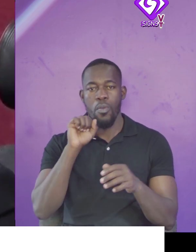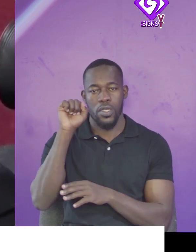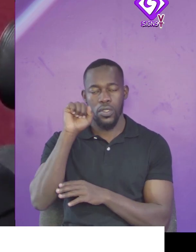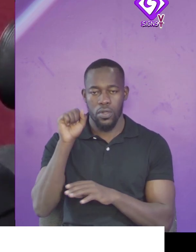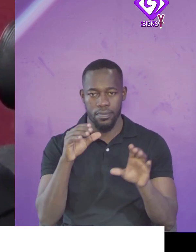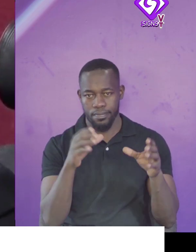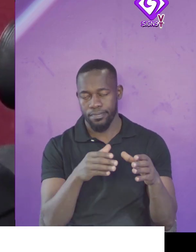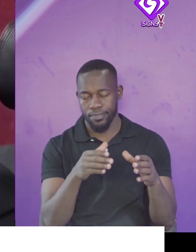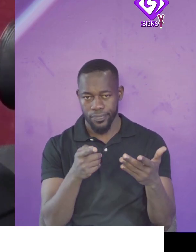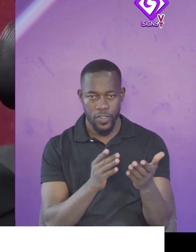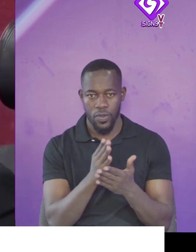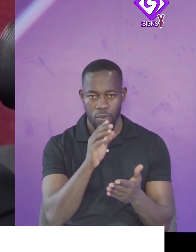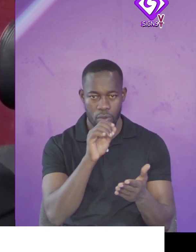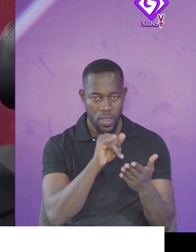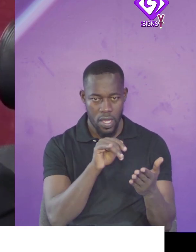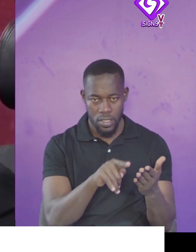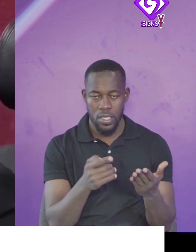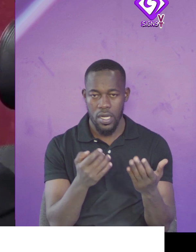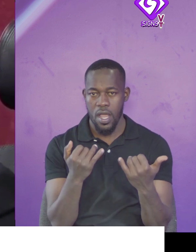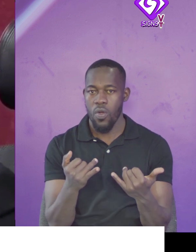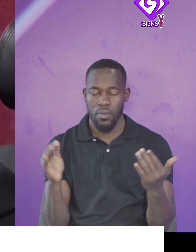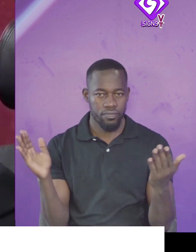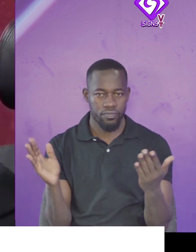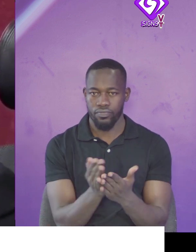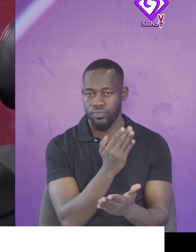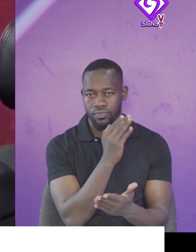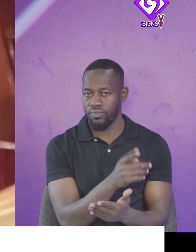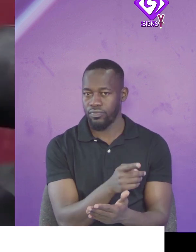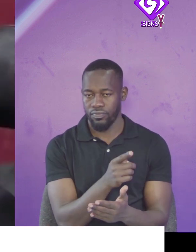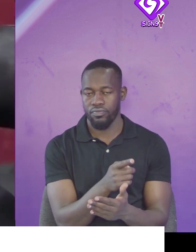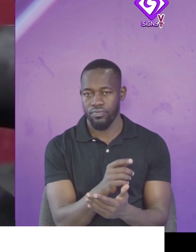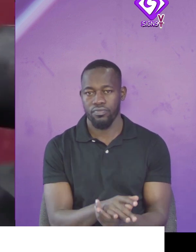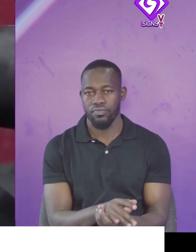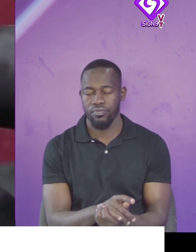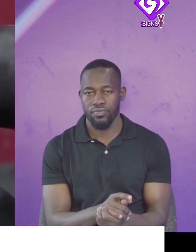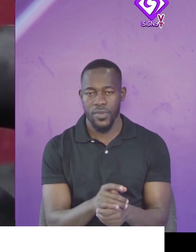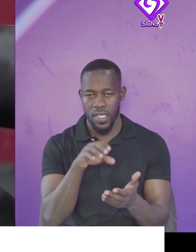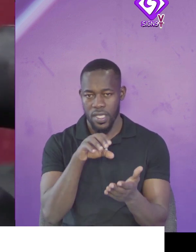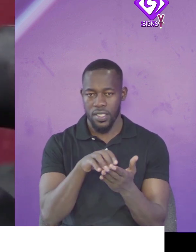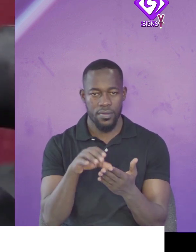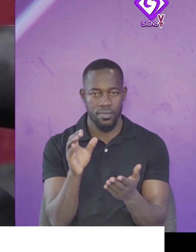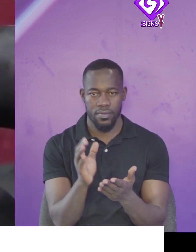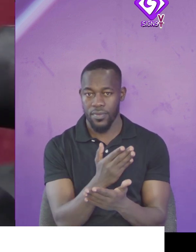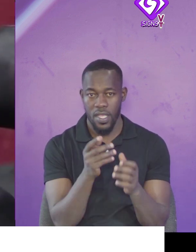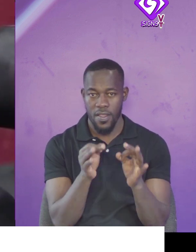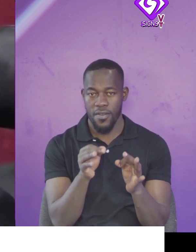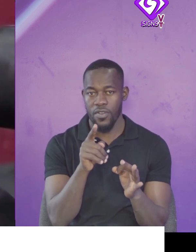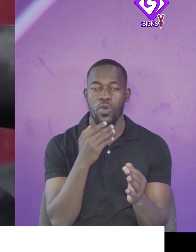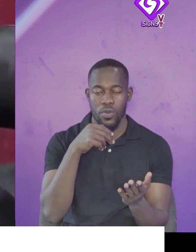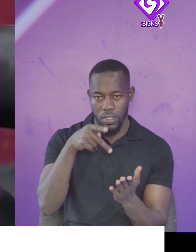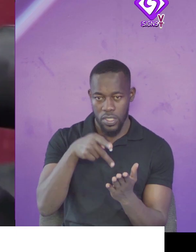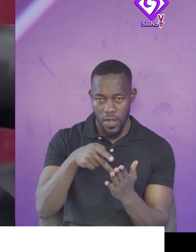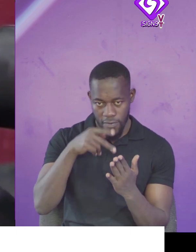find the petition lacks merit and is hereby dismissed. We make no orders as to costs. When one chooses to contest for elections on a political